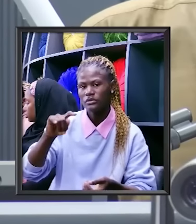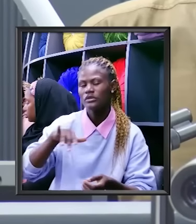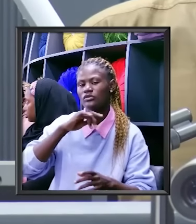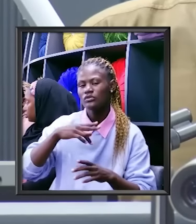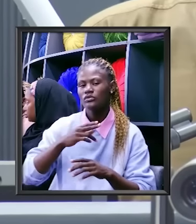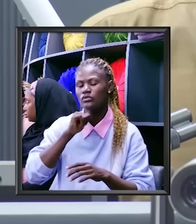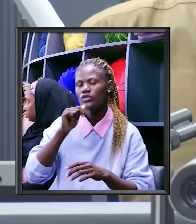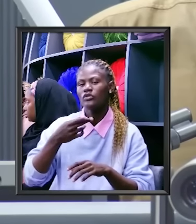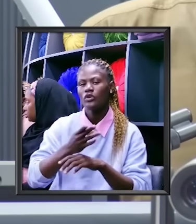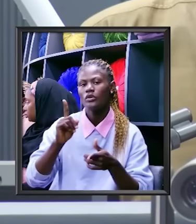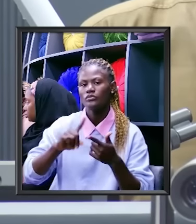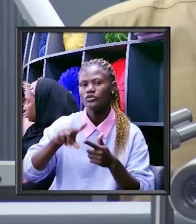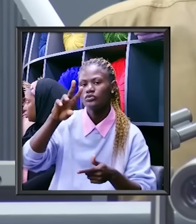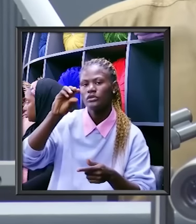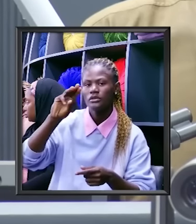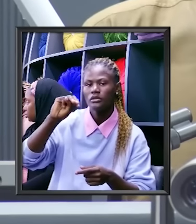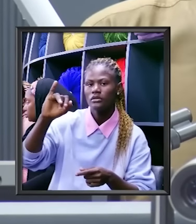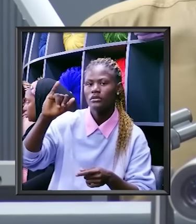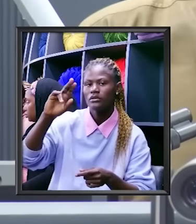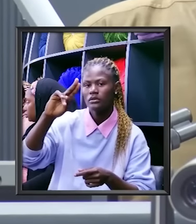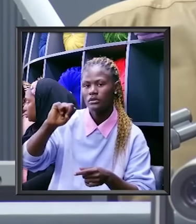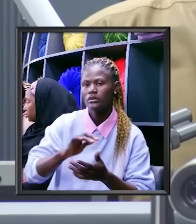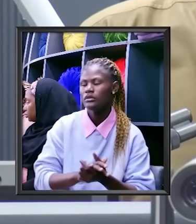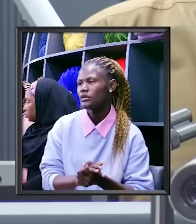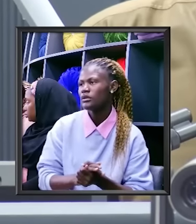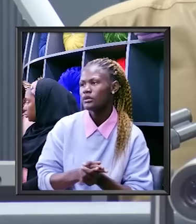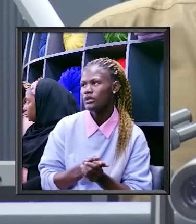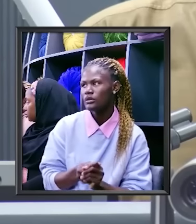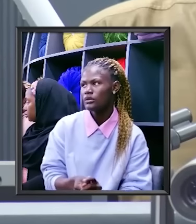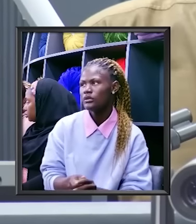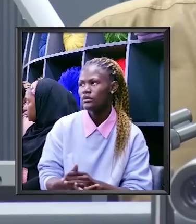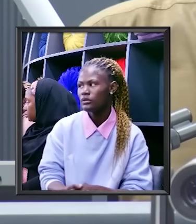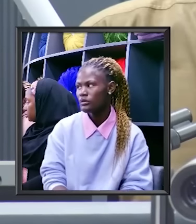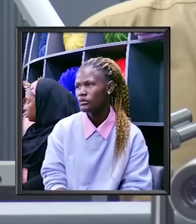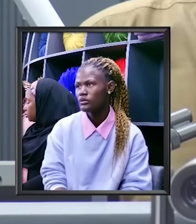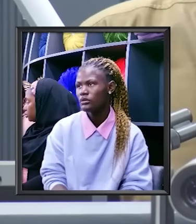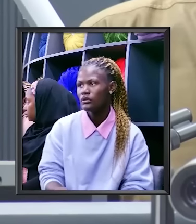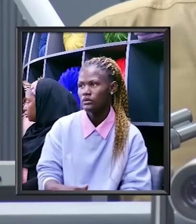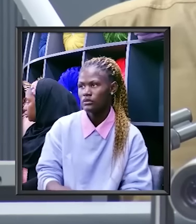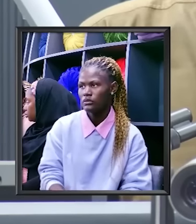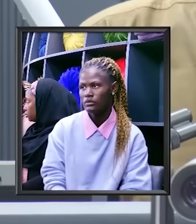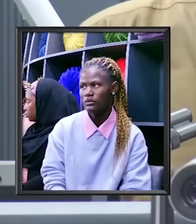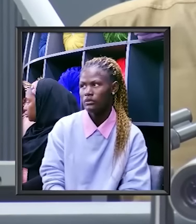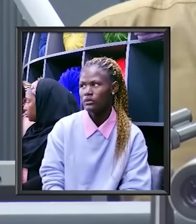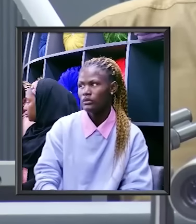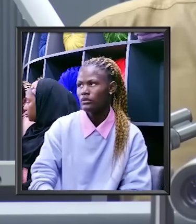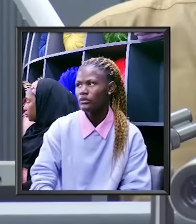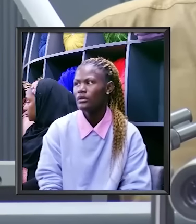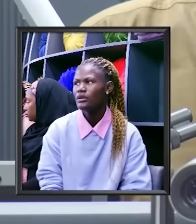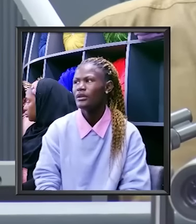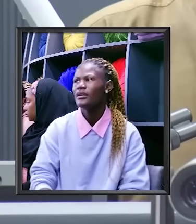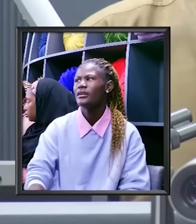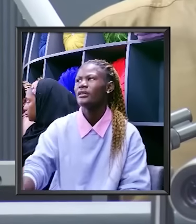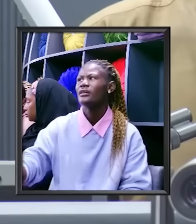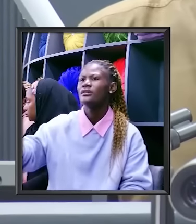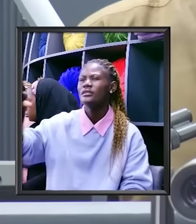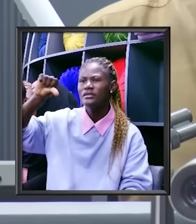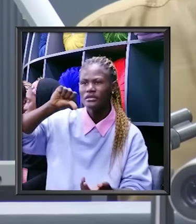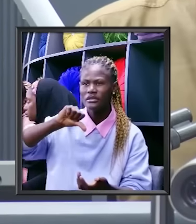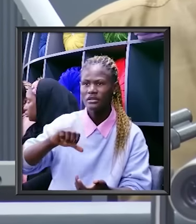20 minutes. You got a debit of 500,000. 500,000. Before you know it, another debit of 500,000 came. Were